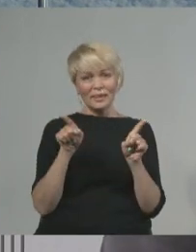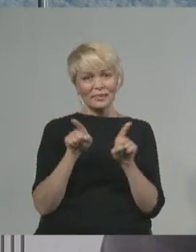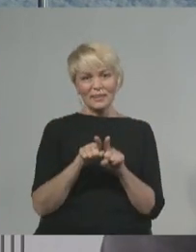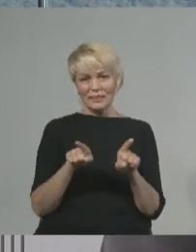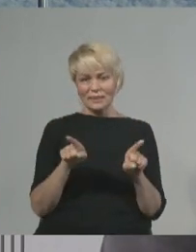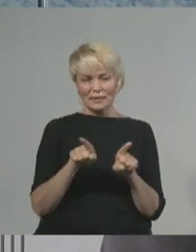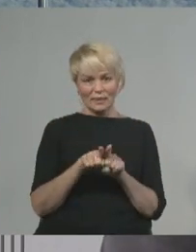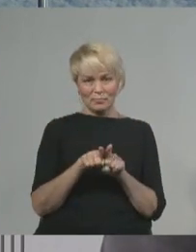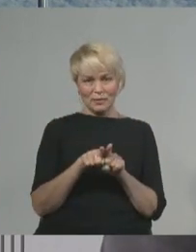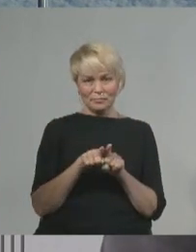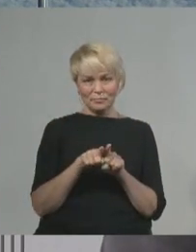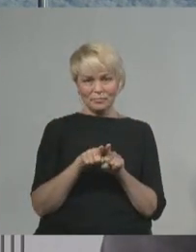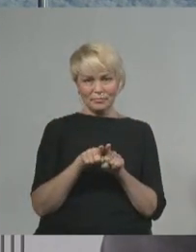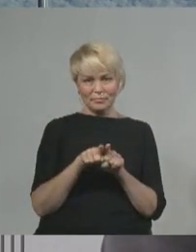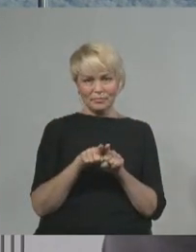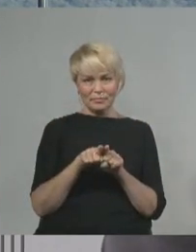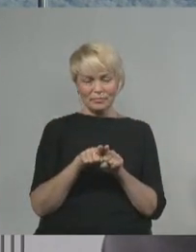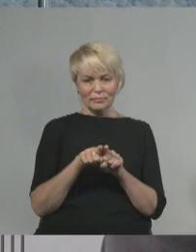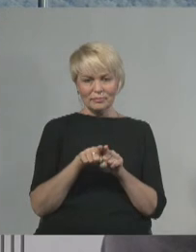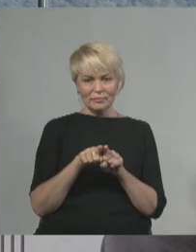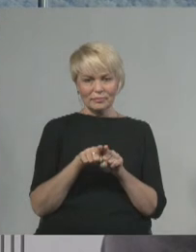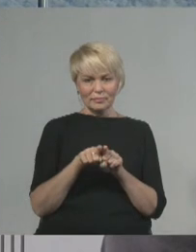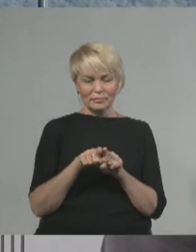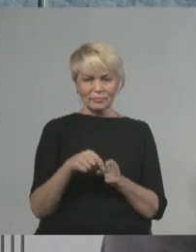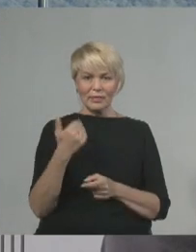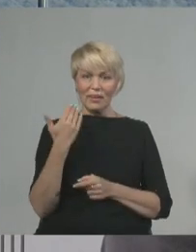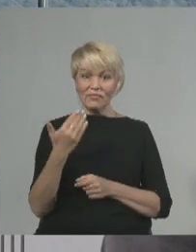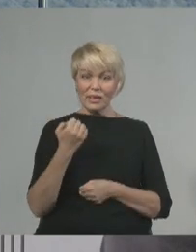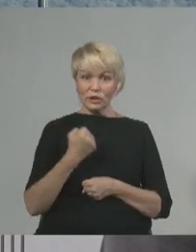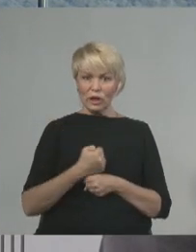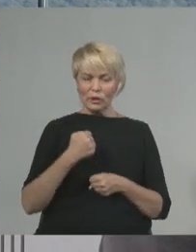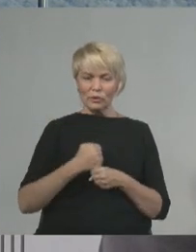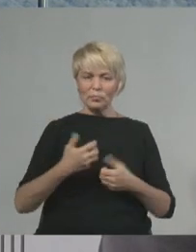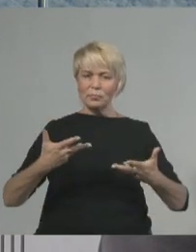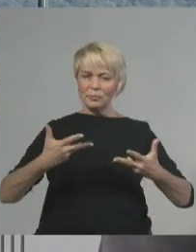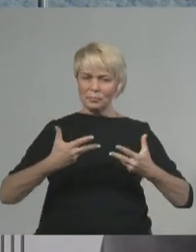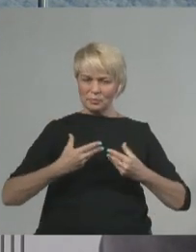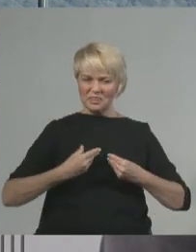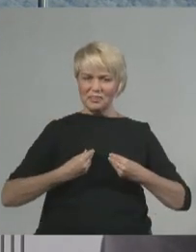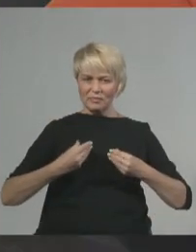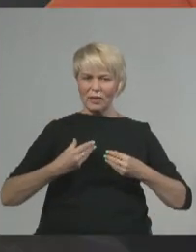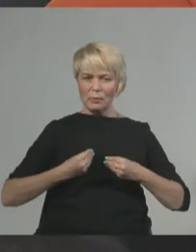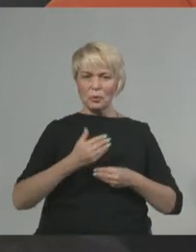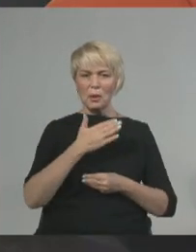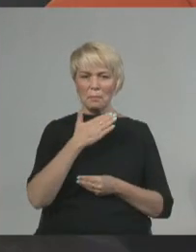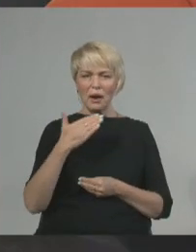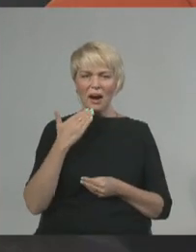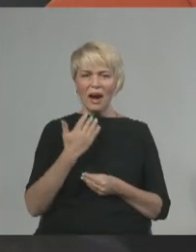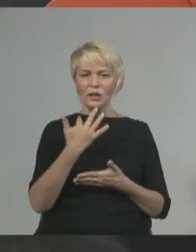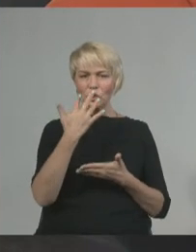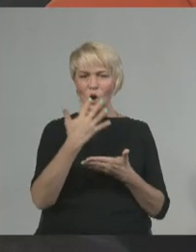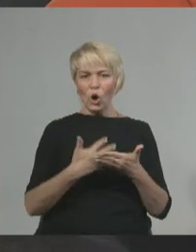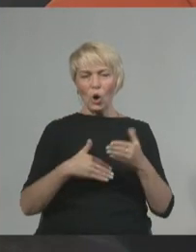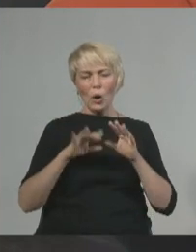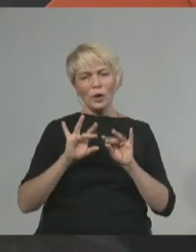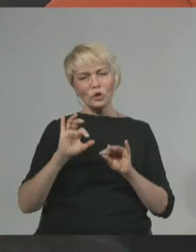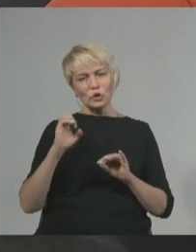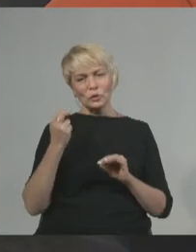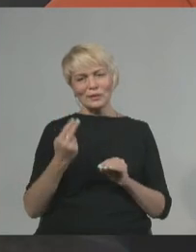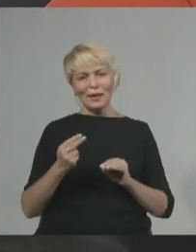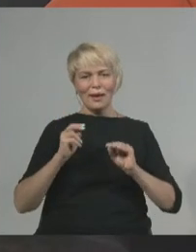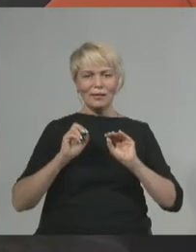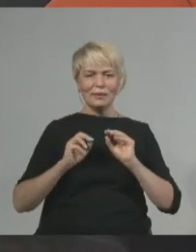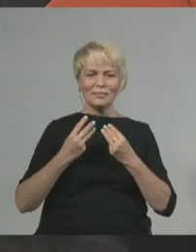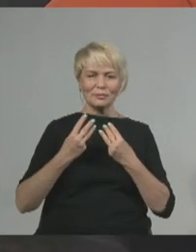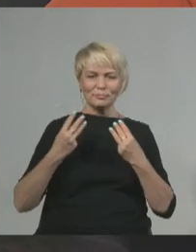work is getting a lot of negative traction on social media a lot of negative vibes so how how do you think is there a way for